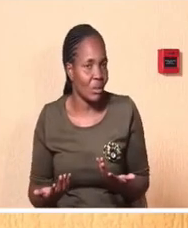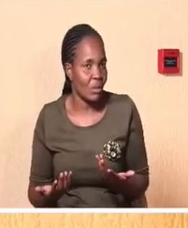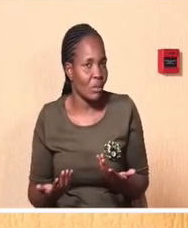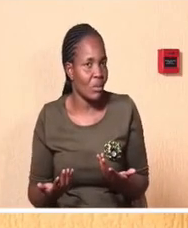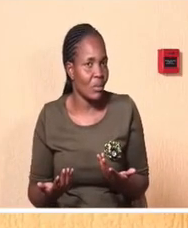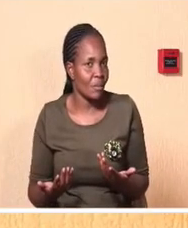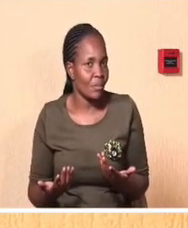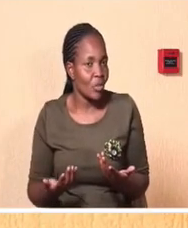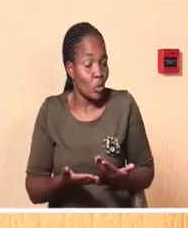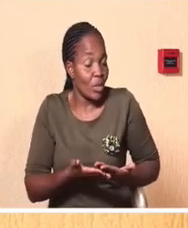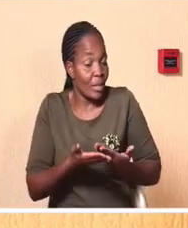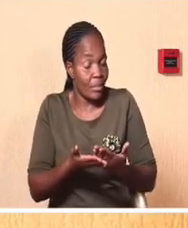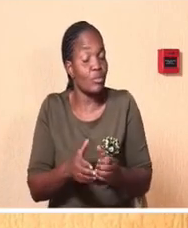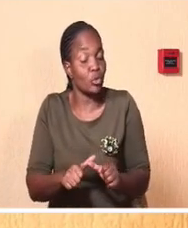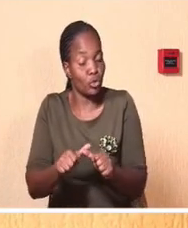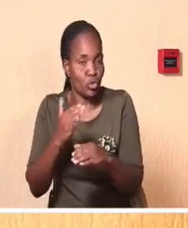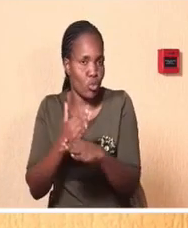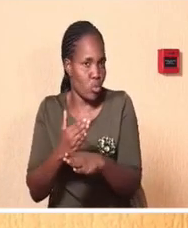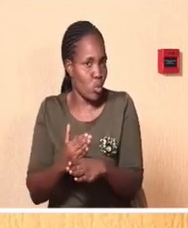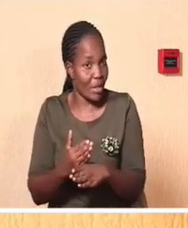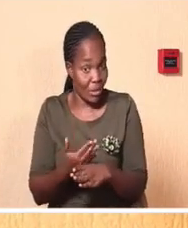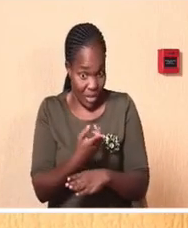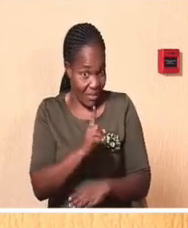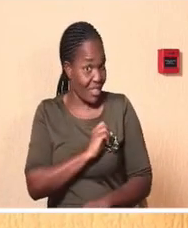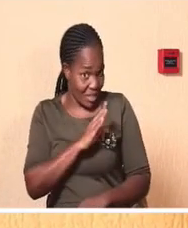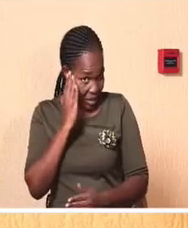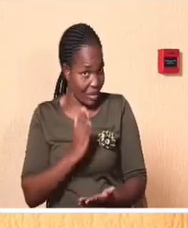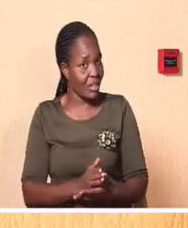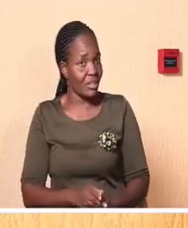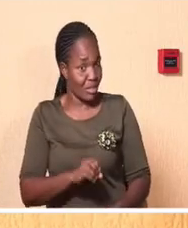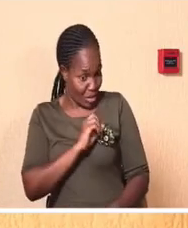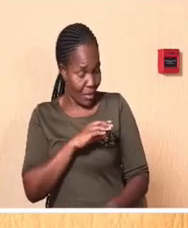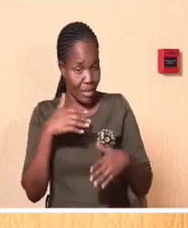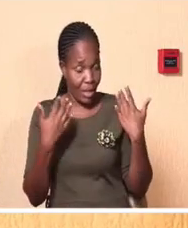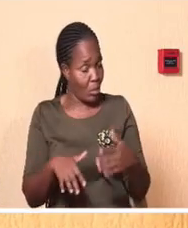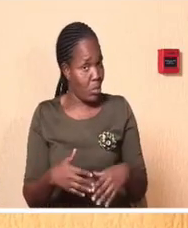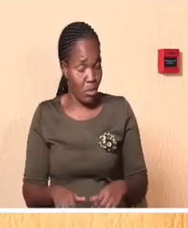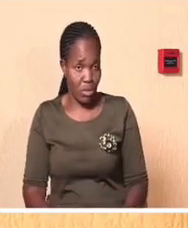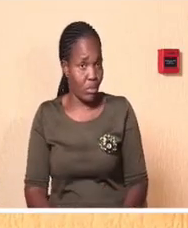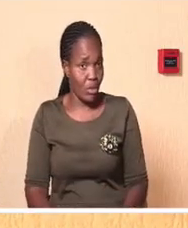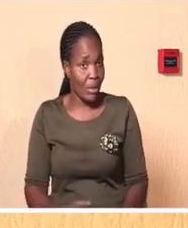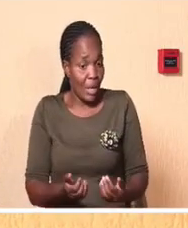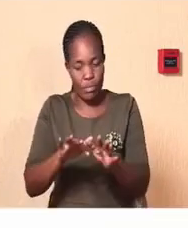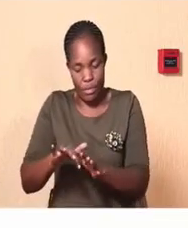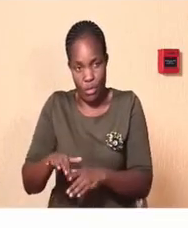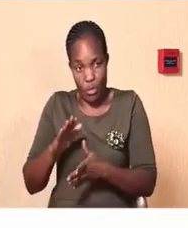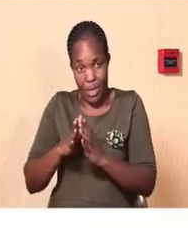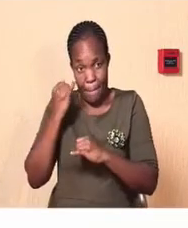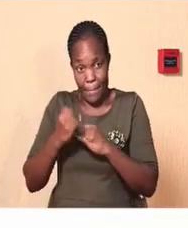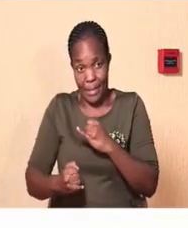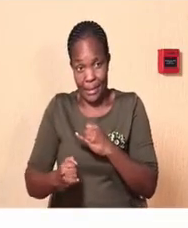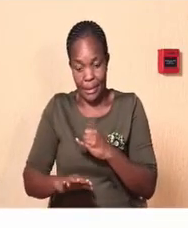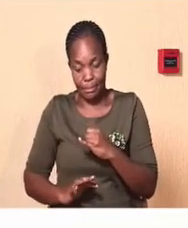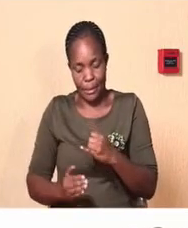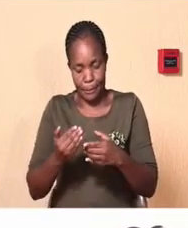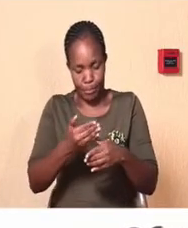them to continue to go back? Because we're not even in the peak yet, but they have to continue to go back to treat us. Thank you, Honorable. Thank you. To go to